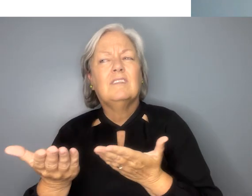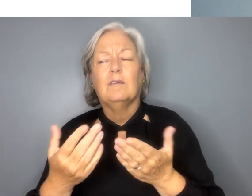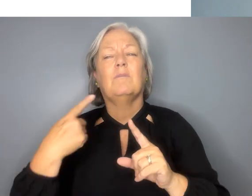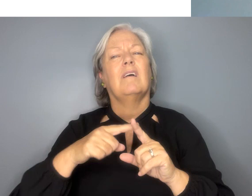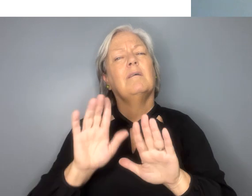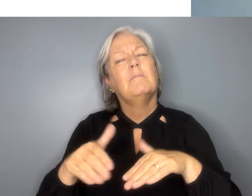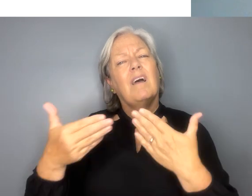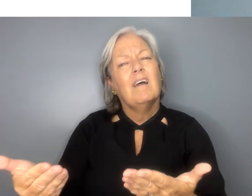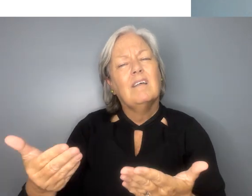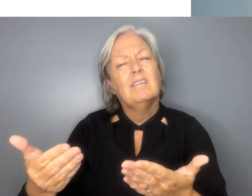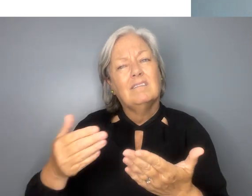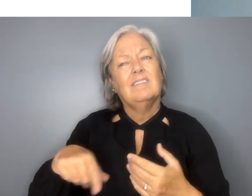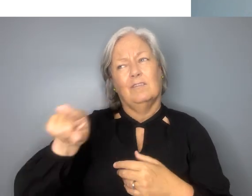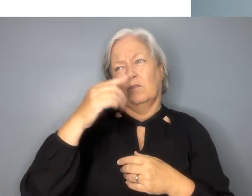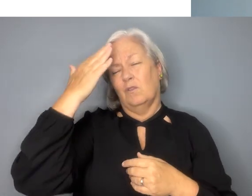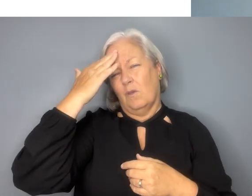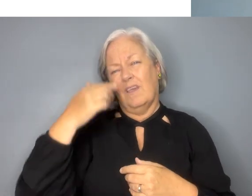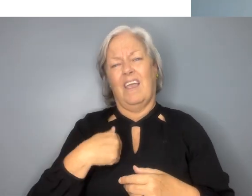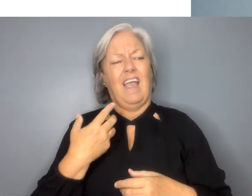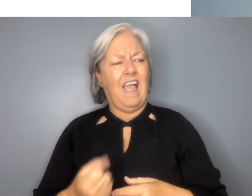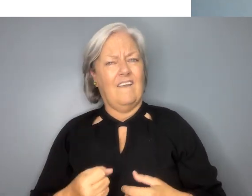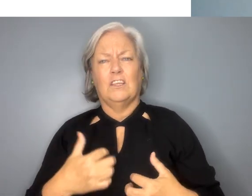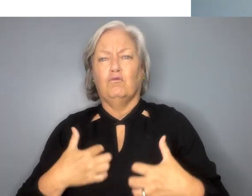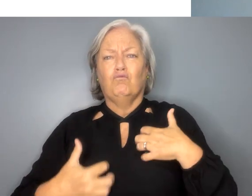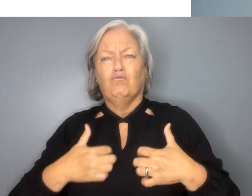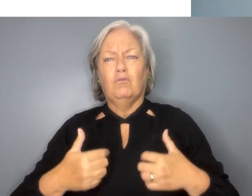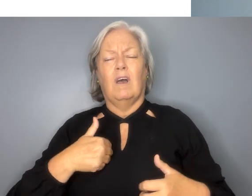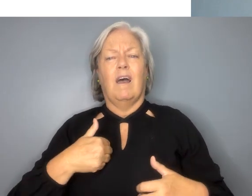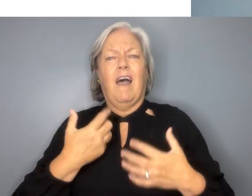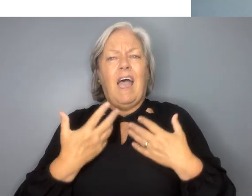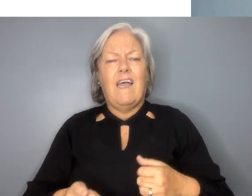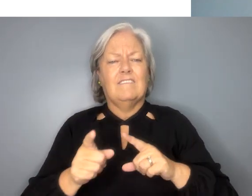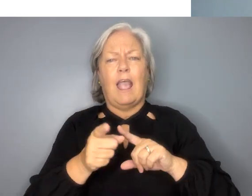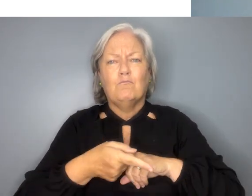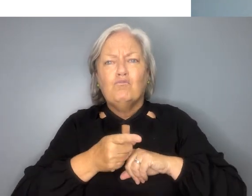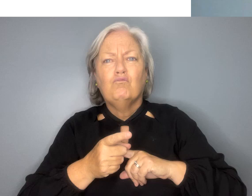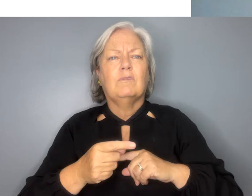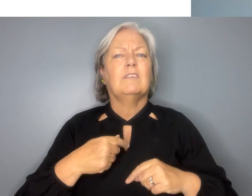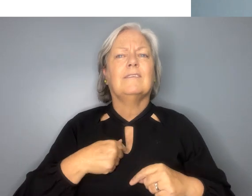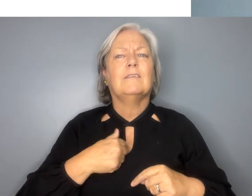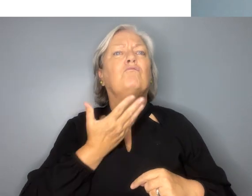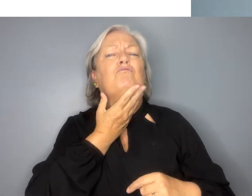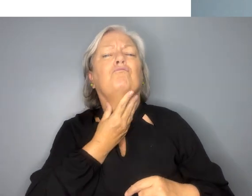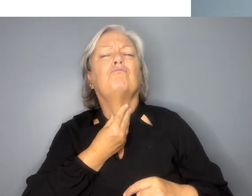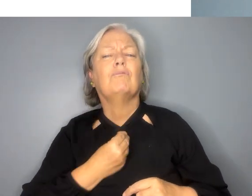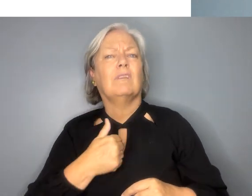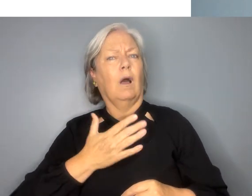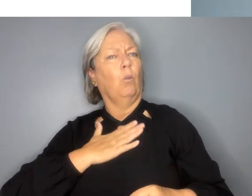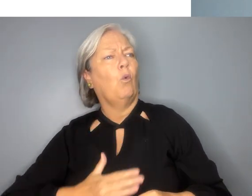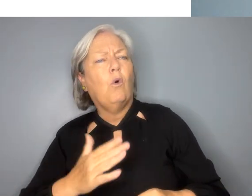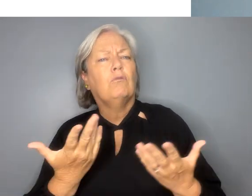is service providers who are willing to acknowledge that we have a sex drive and that we have a sexual orientation at all. I think that is something that